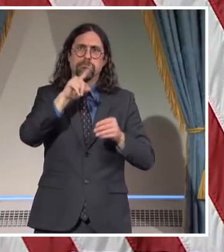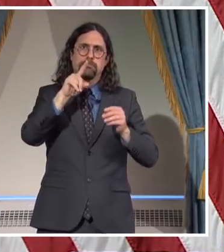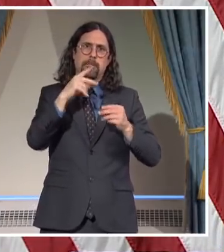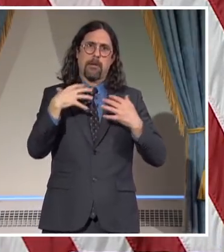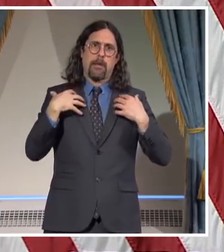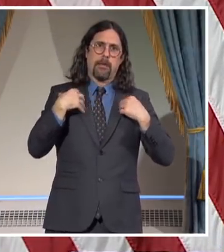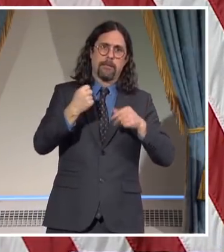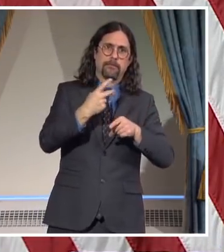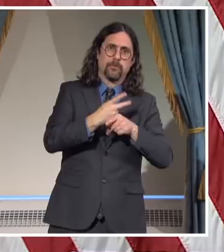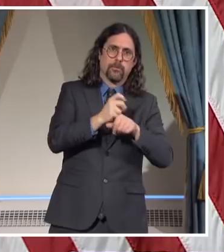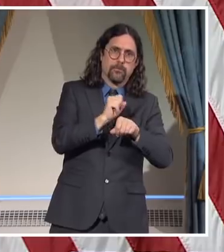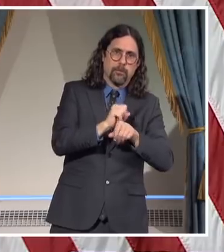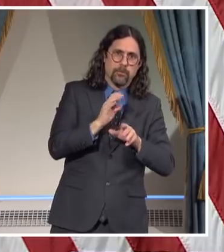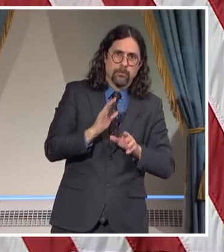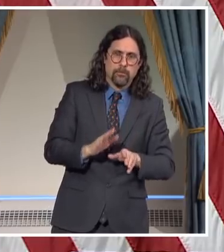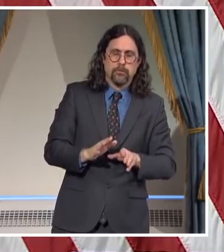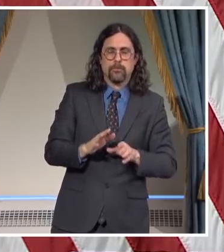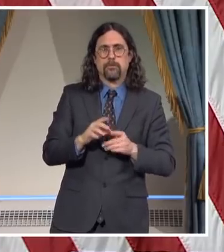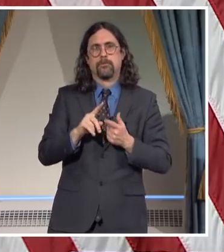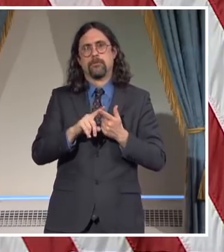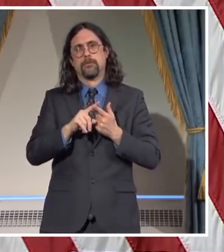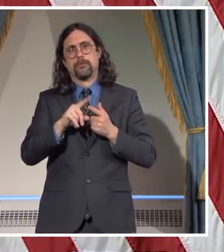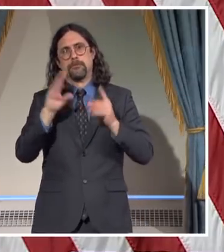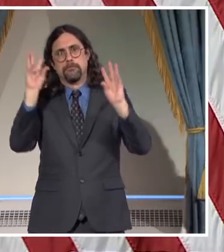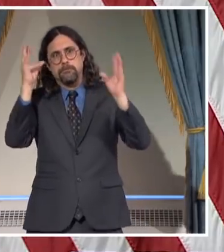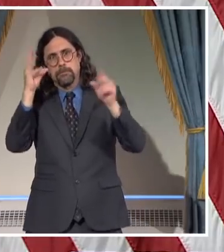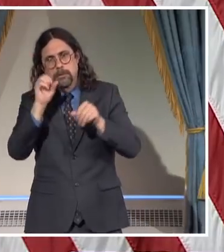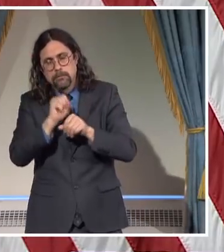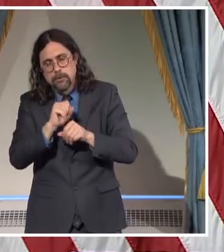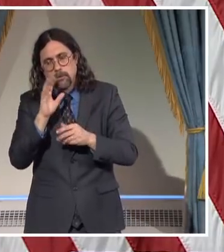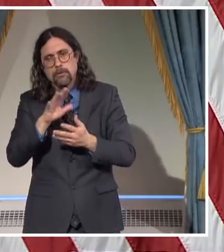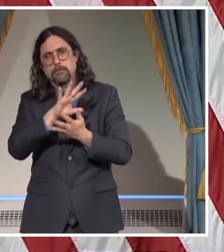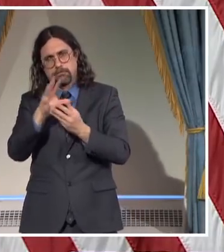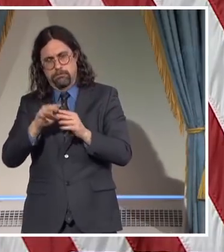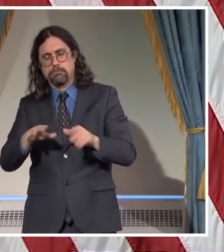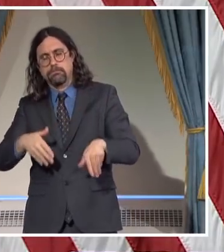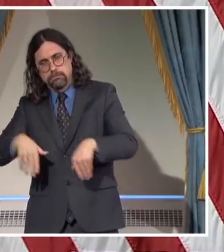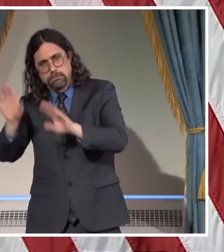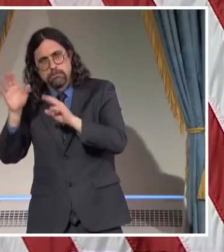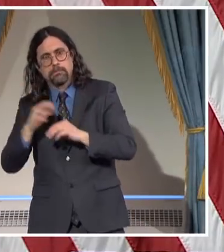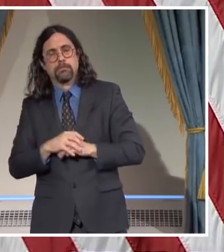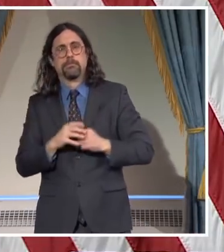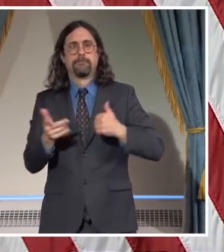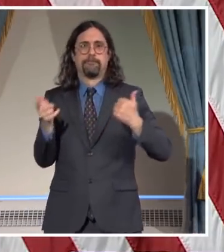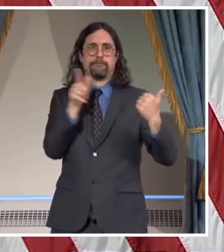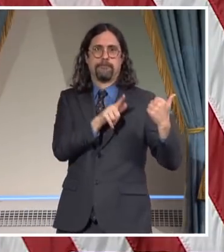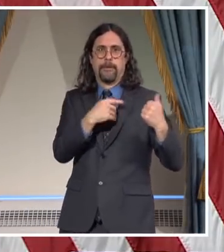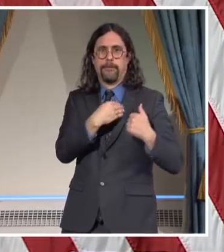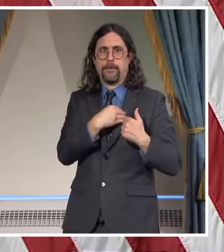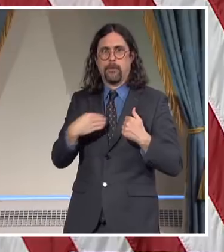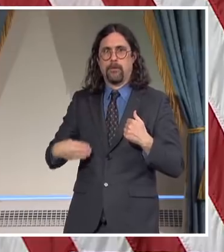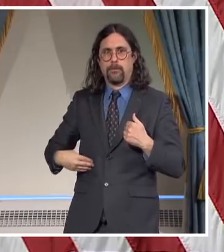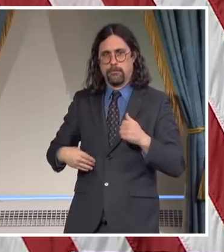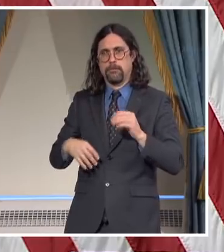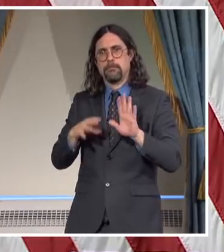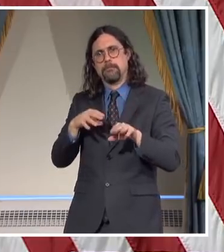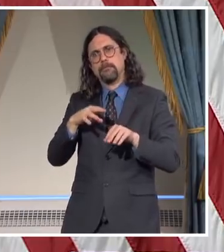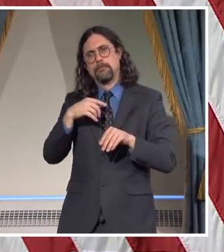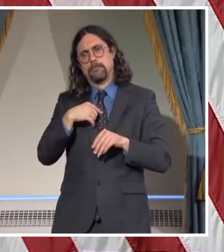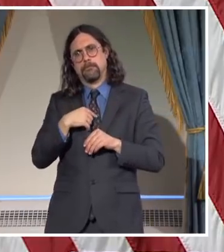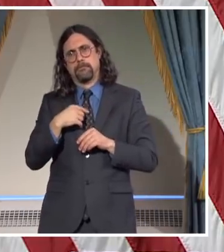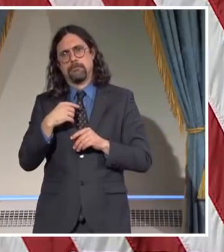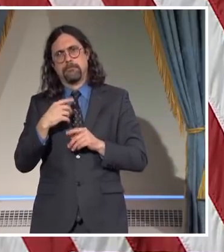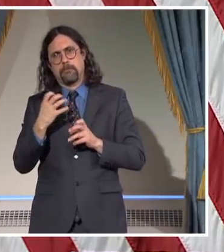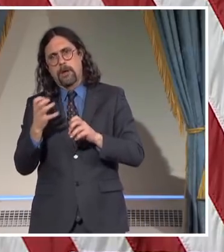ever-evolving situation. So what the chancellor has told you is, we're ready to go to a number like that.